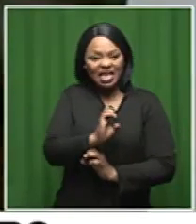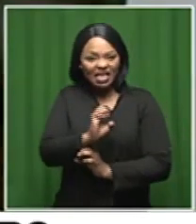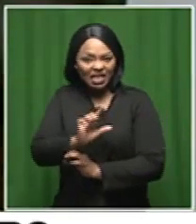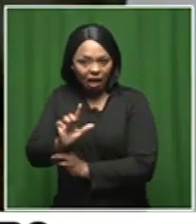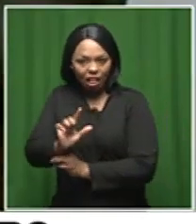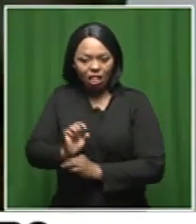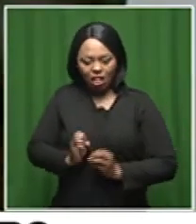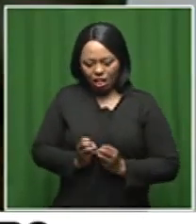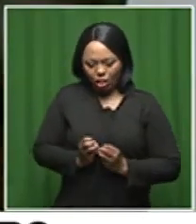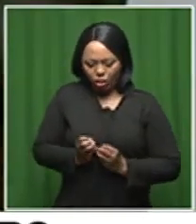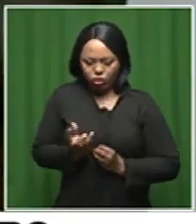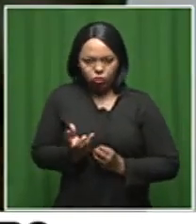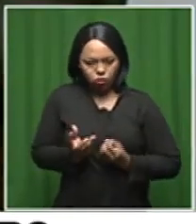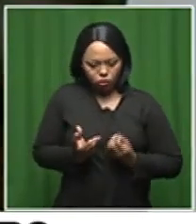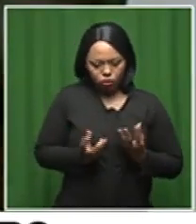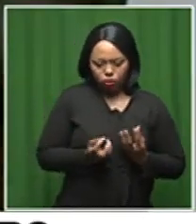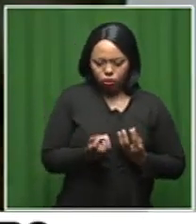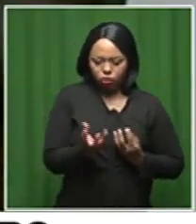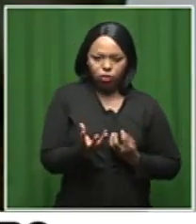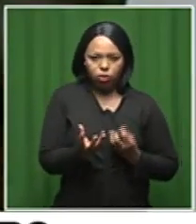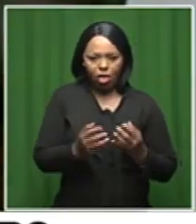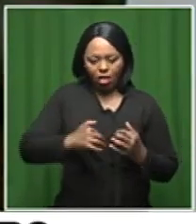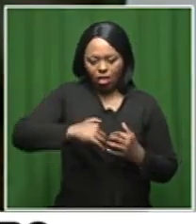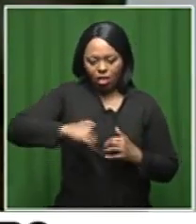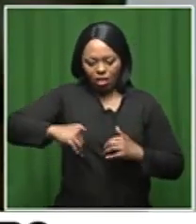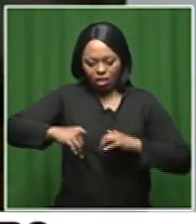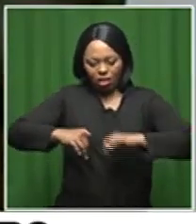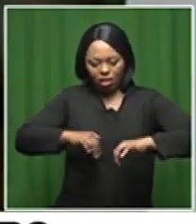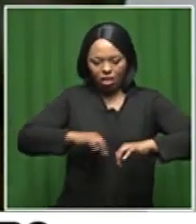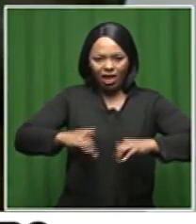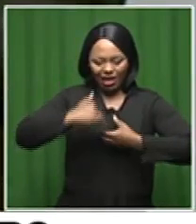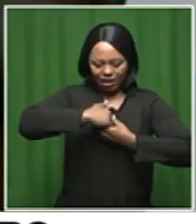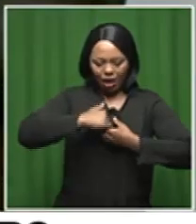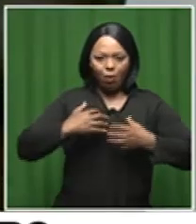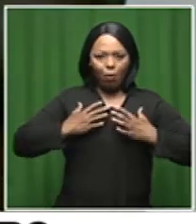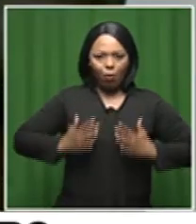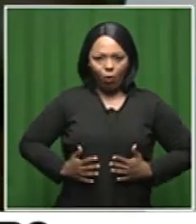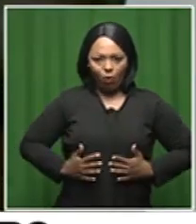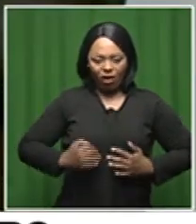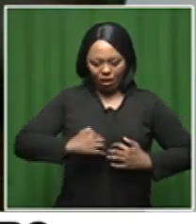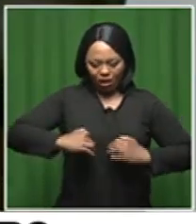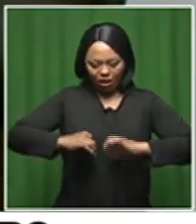And the only thing that they do is divide, divide, divide, and take over the